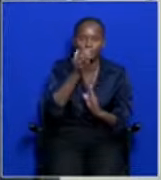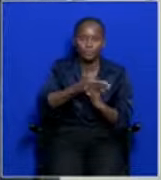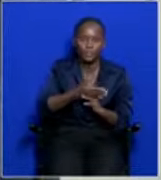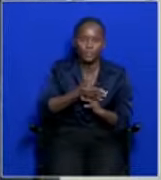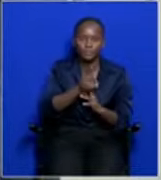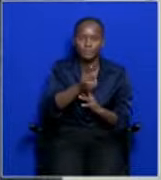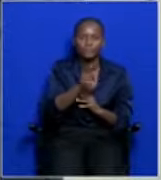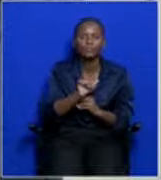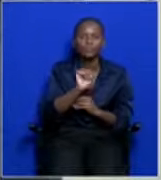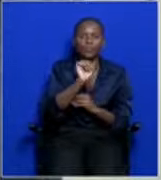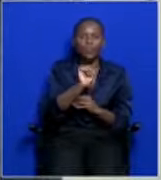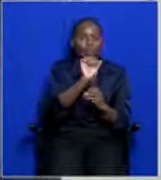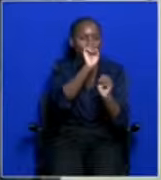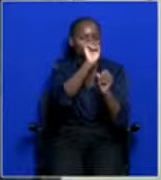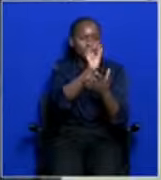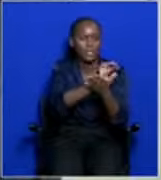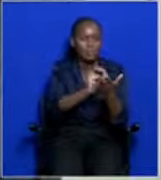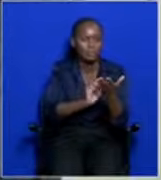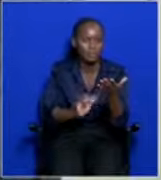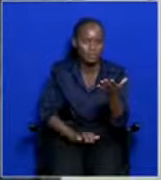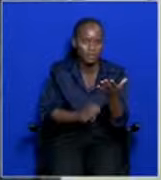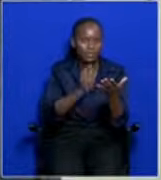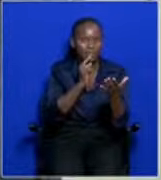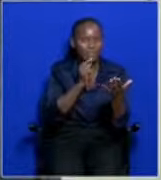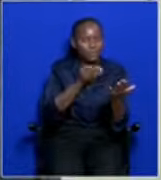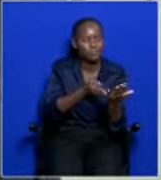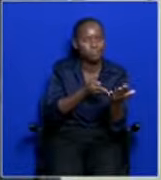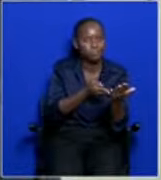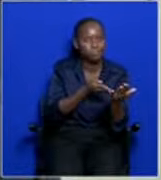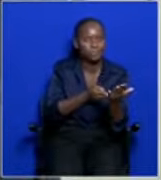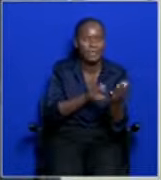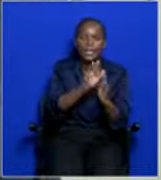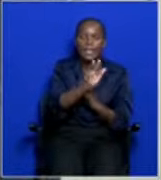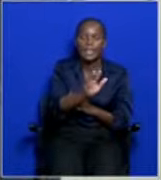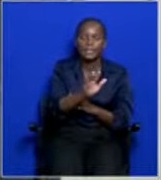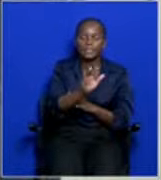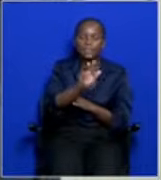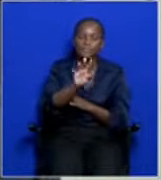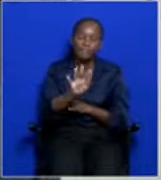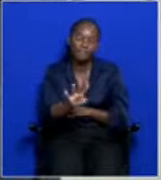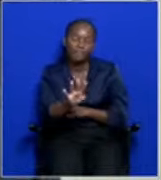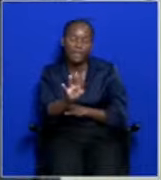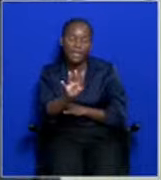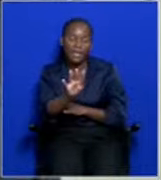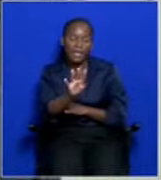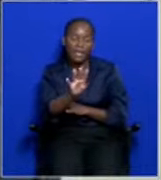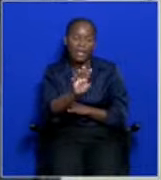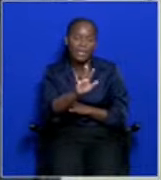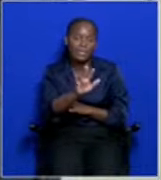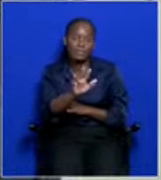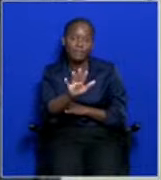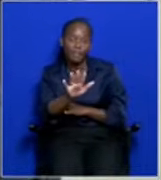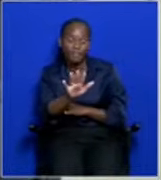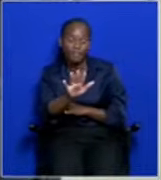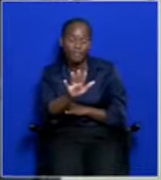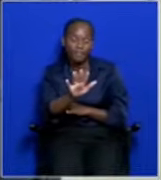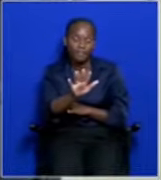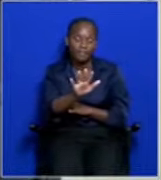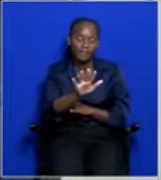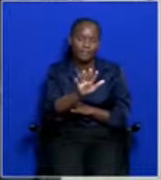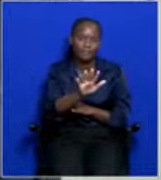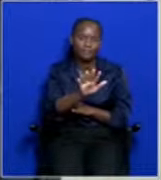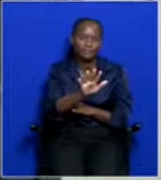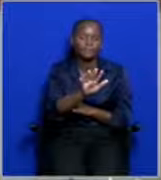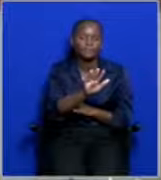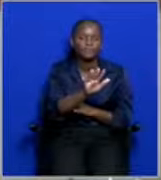85, where you make the point that, in truth, the institutions such as... You mean paragraph?